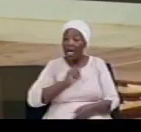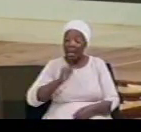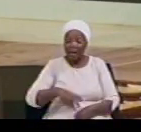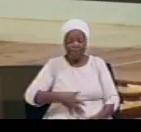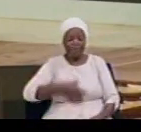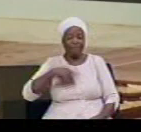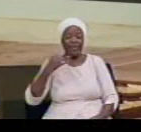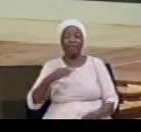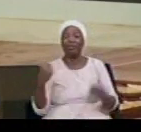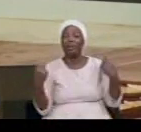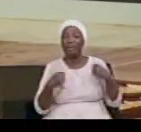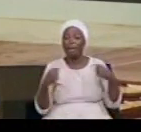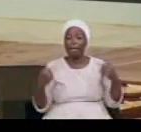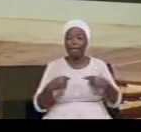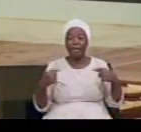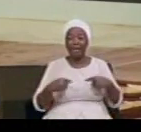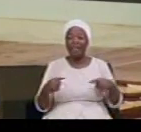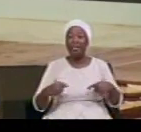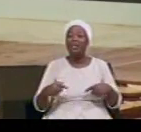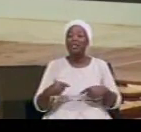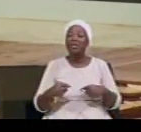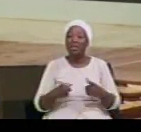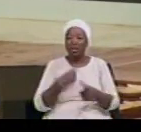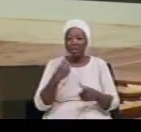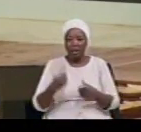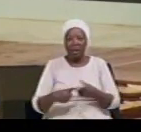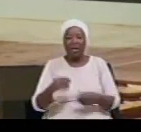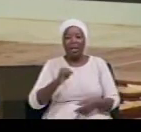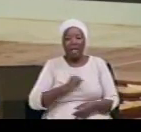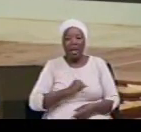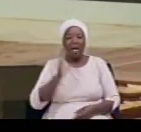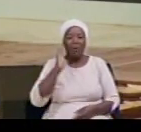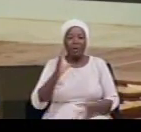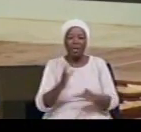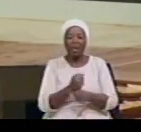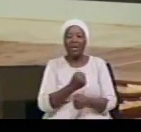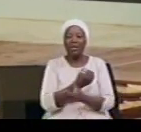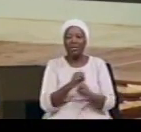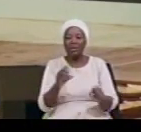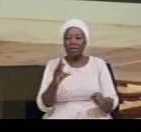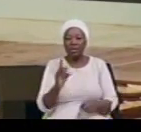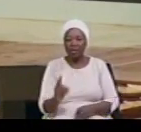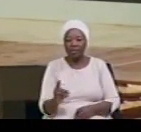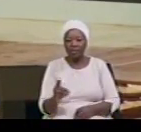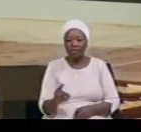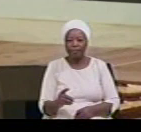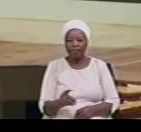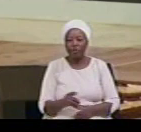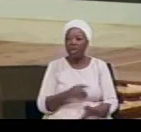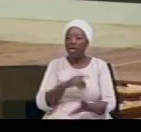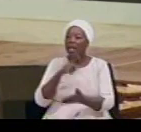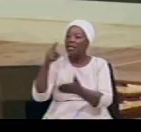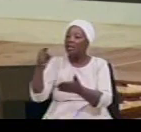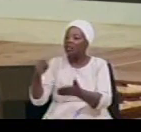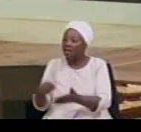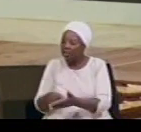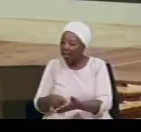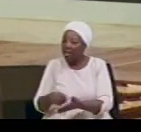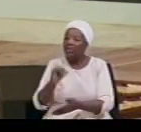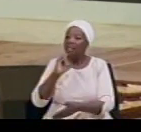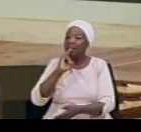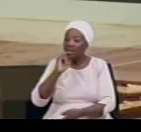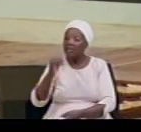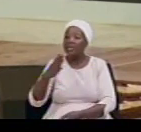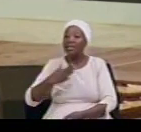pain. Then I'll get saved. This is my blood. Not